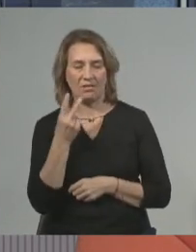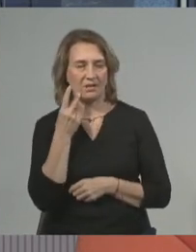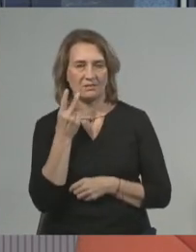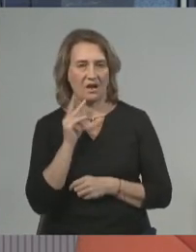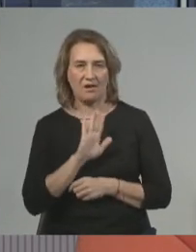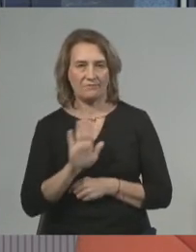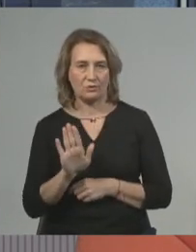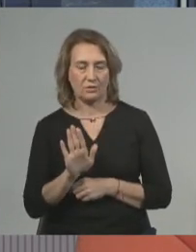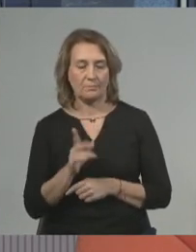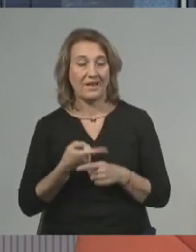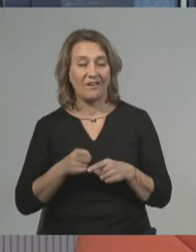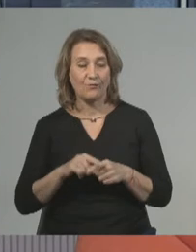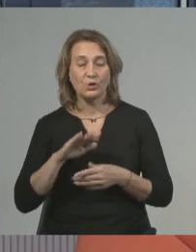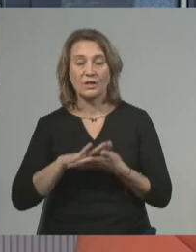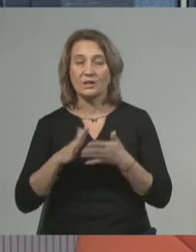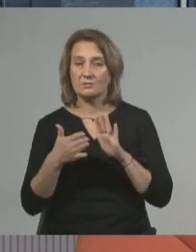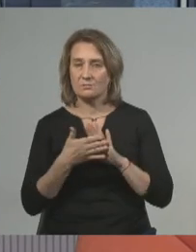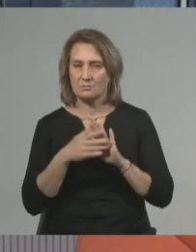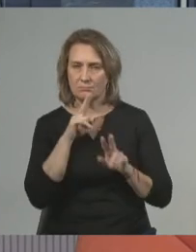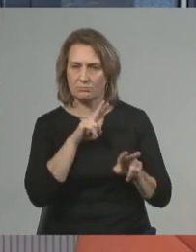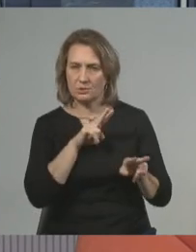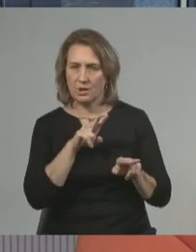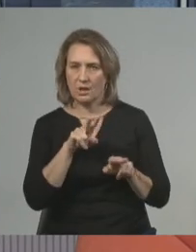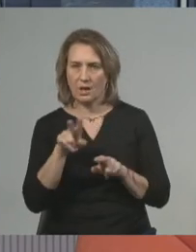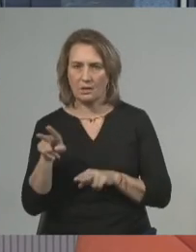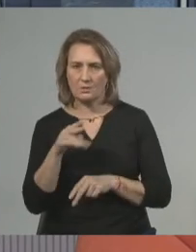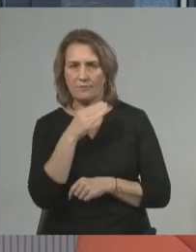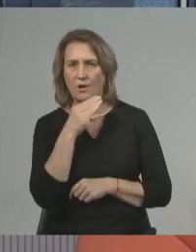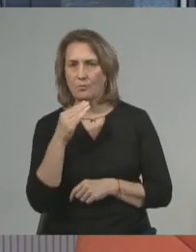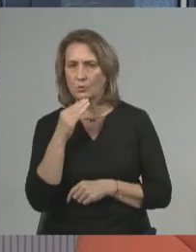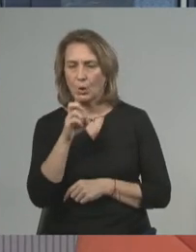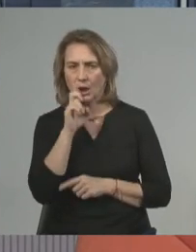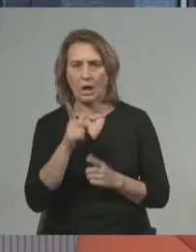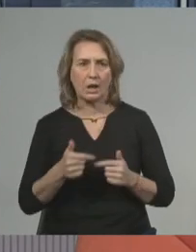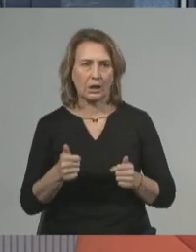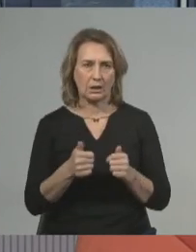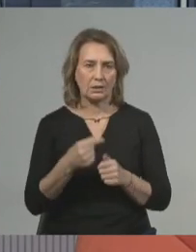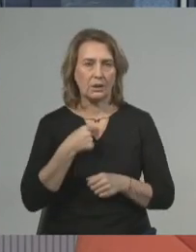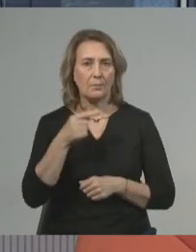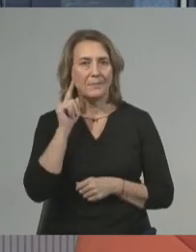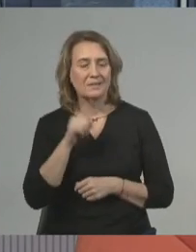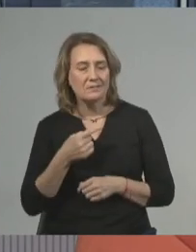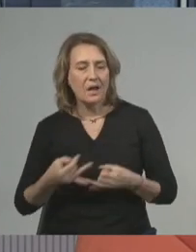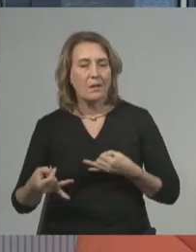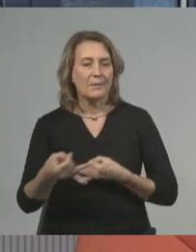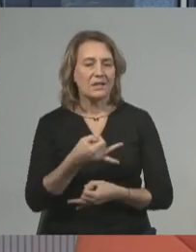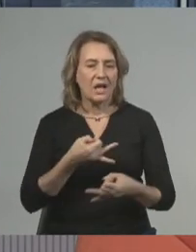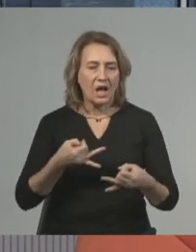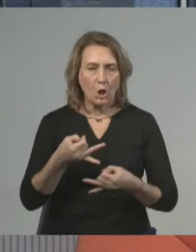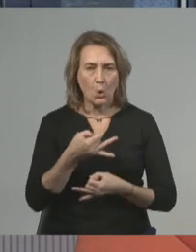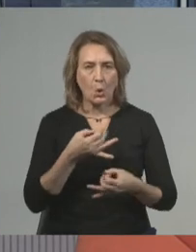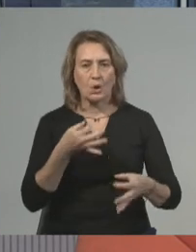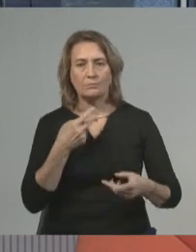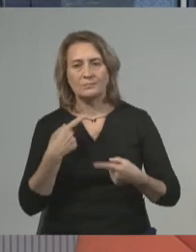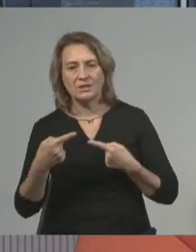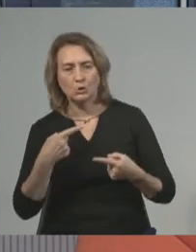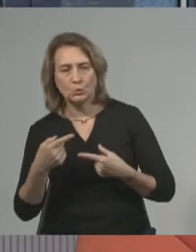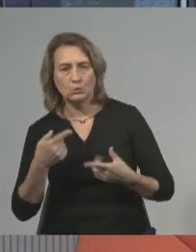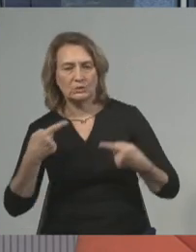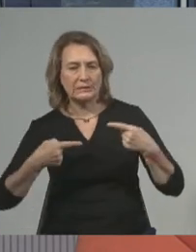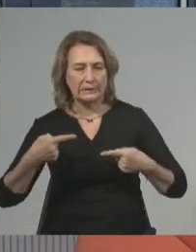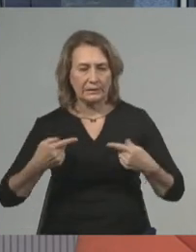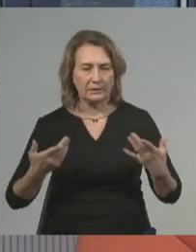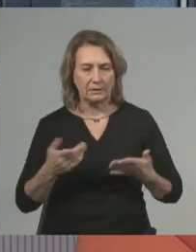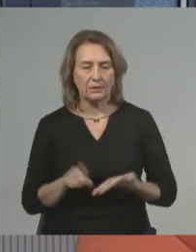is we know that there are dialogues and discussions that need to be had that need to be facilitated across different